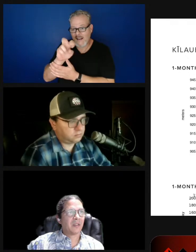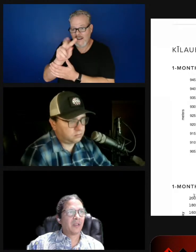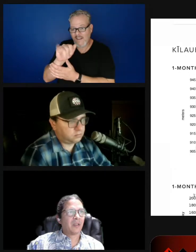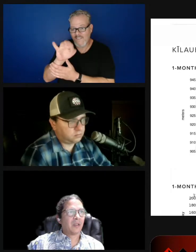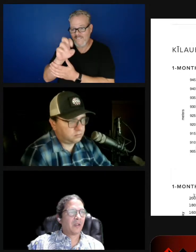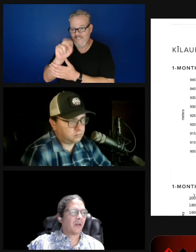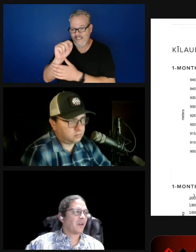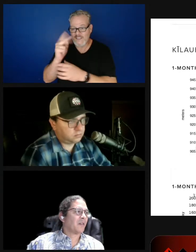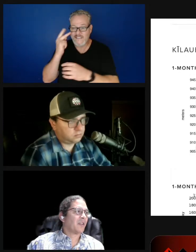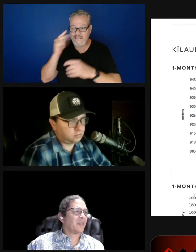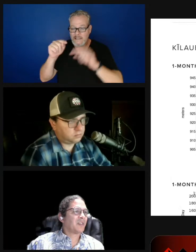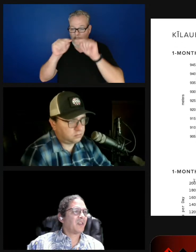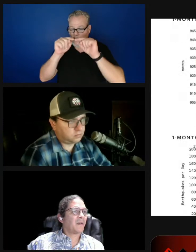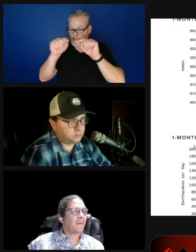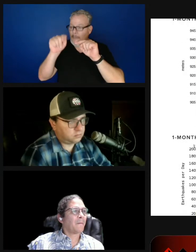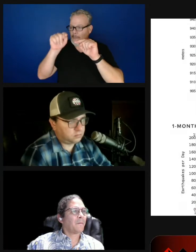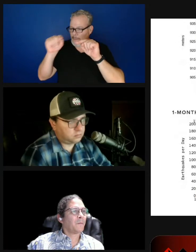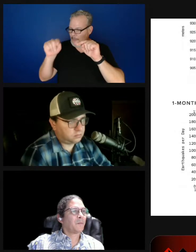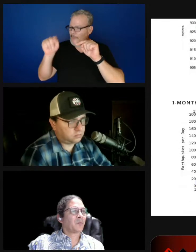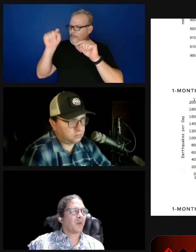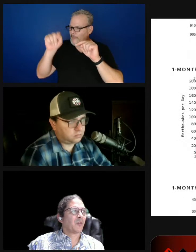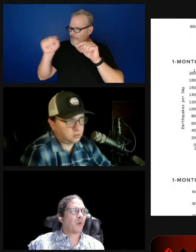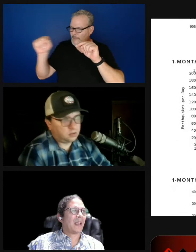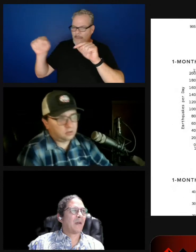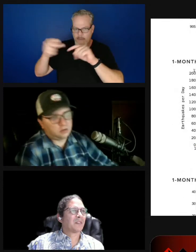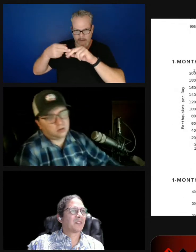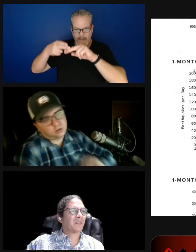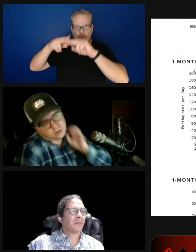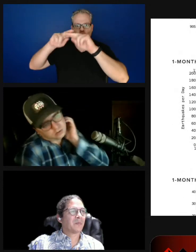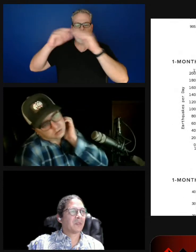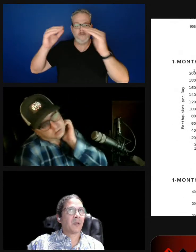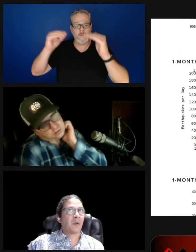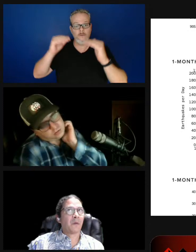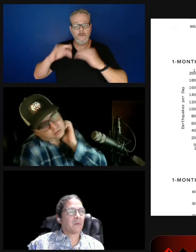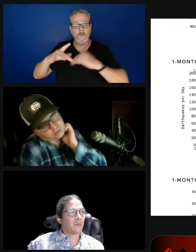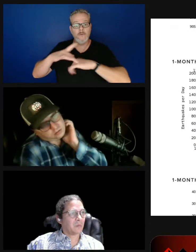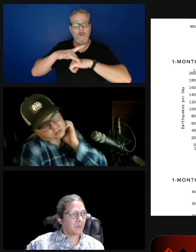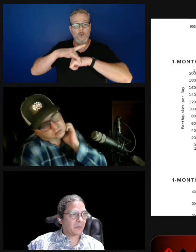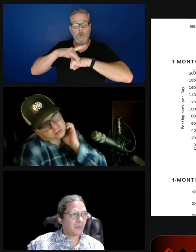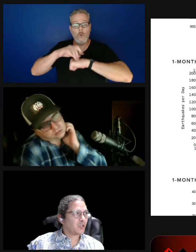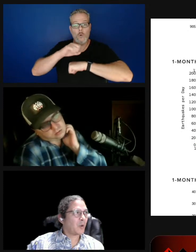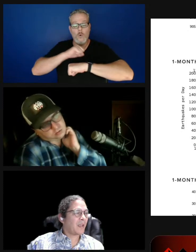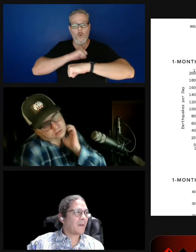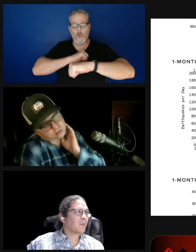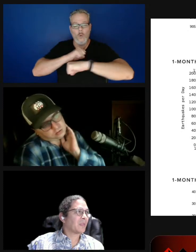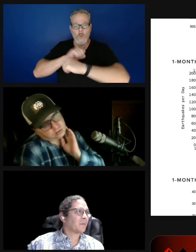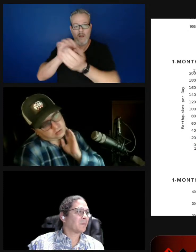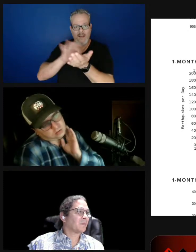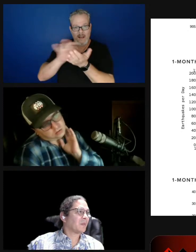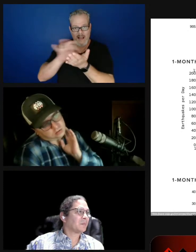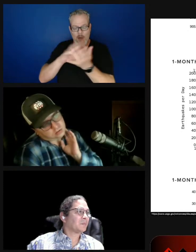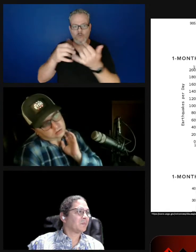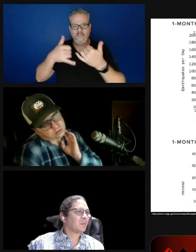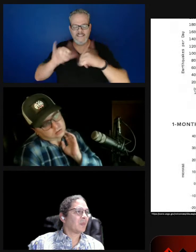and our current increase there. Earthquake counts still fluctuating.